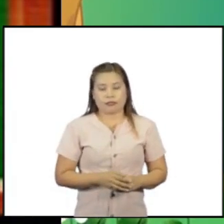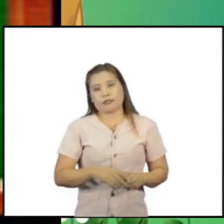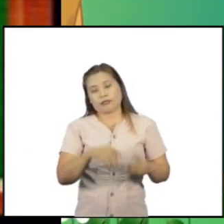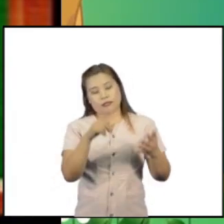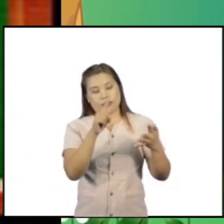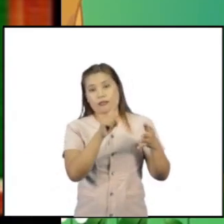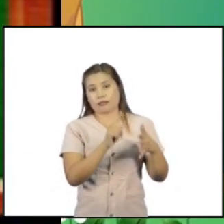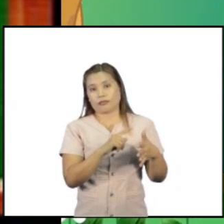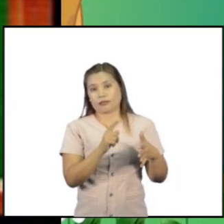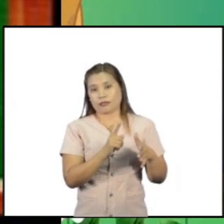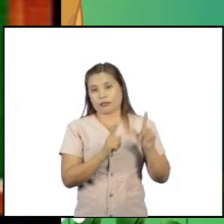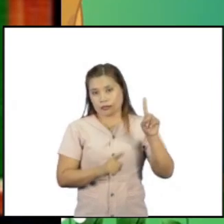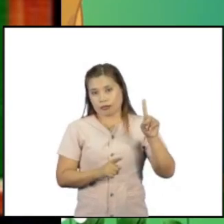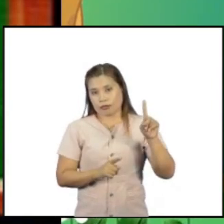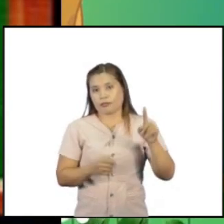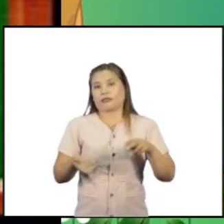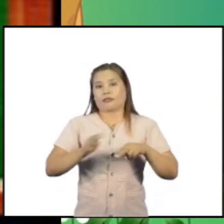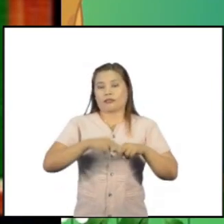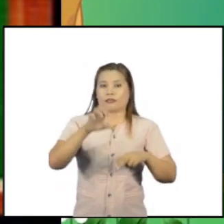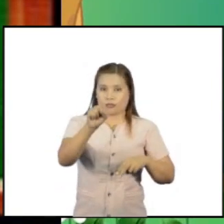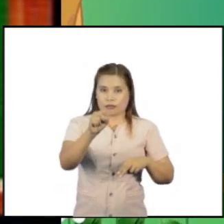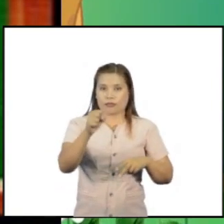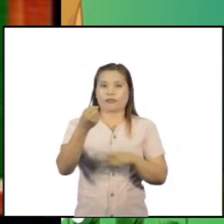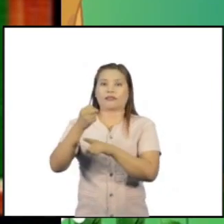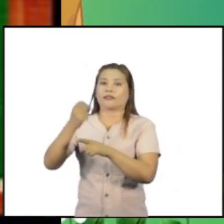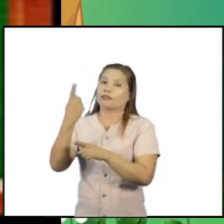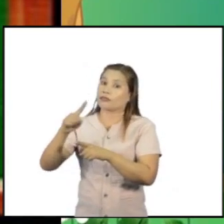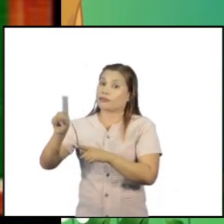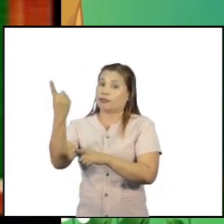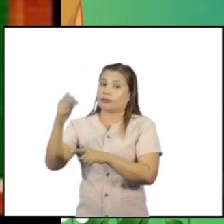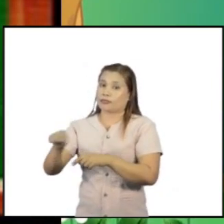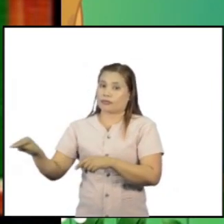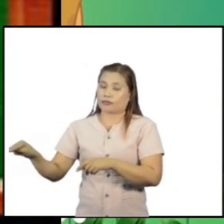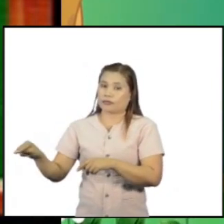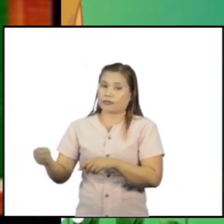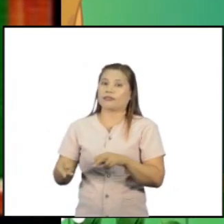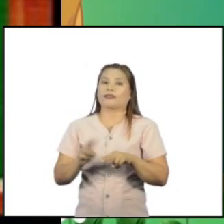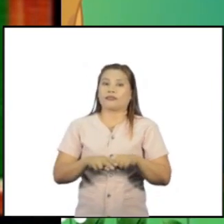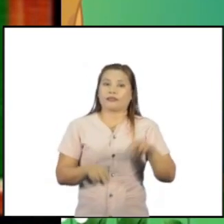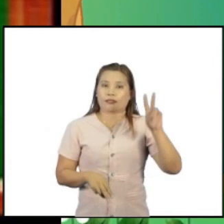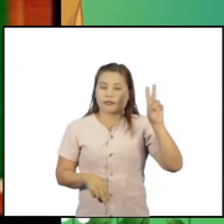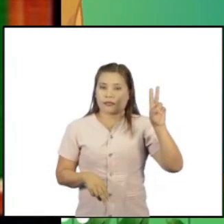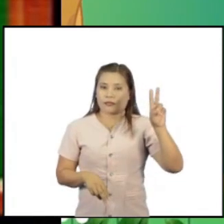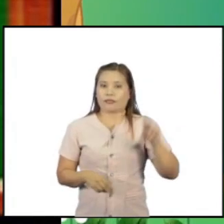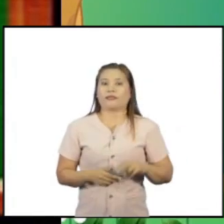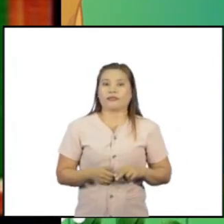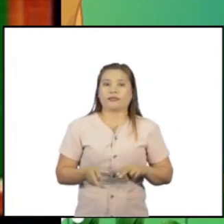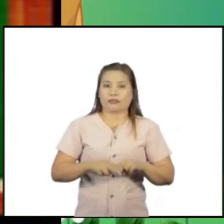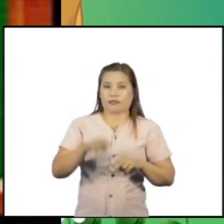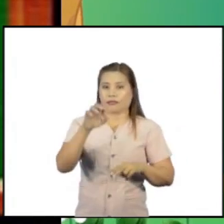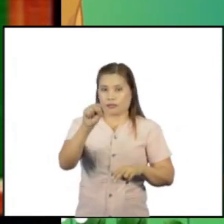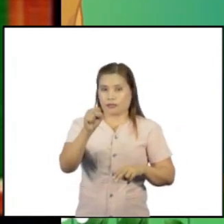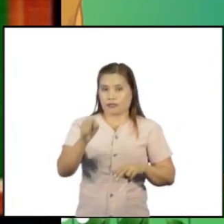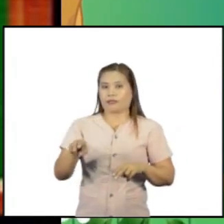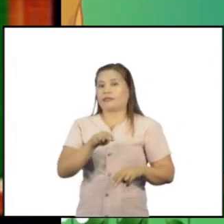Number 1, add an s to singular noun. Number 2, add